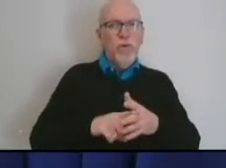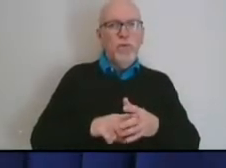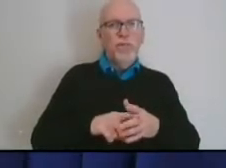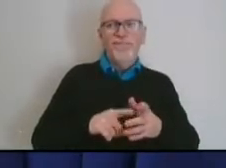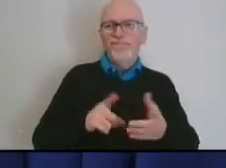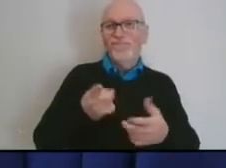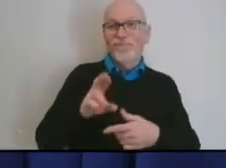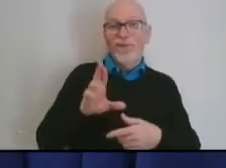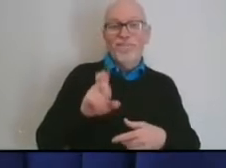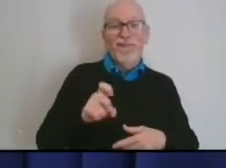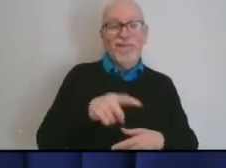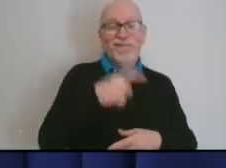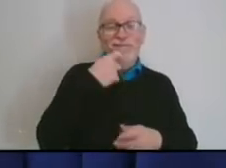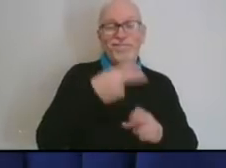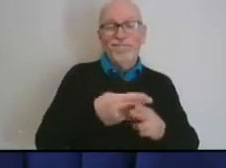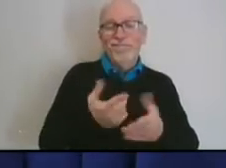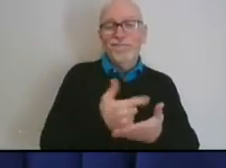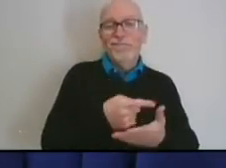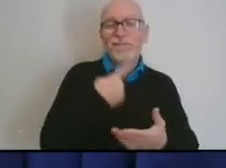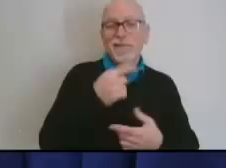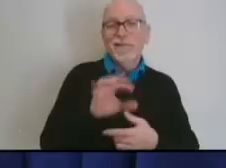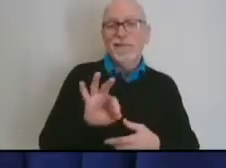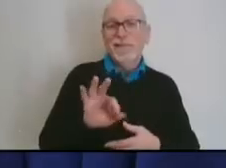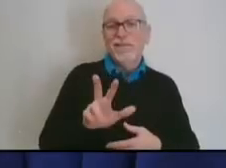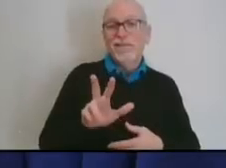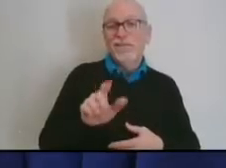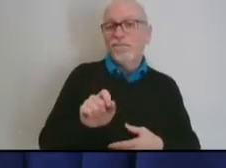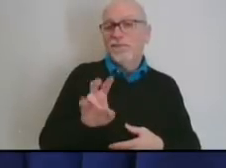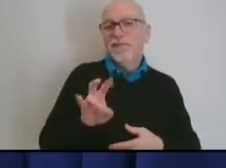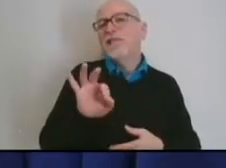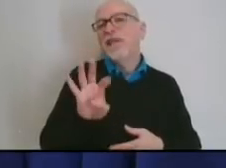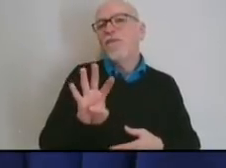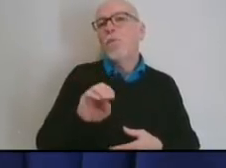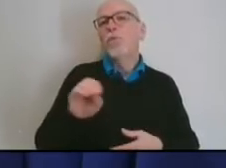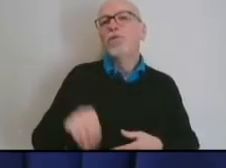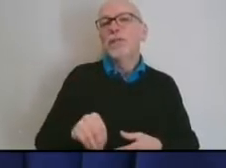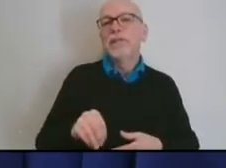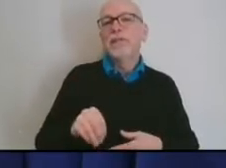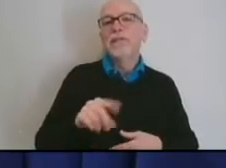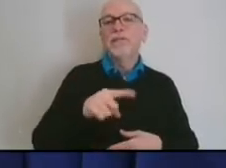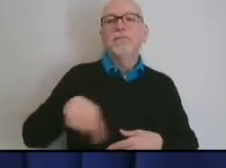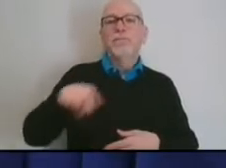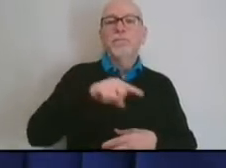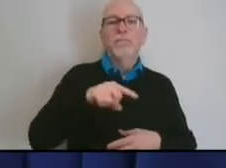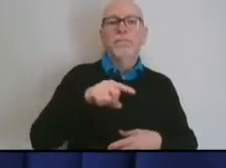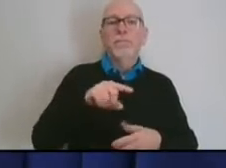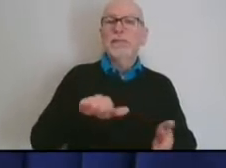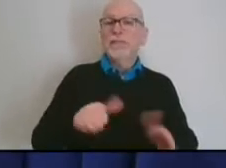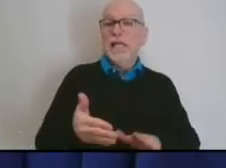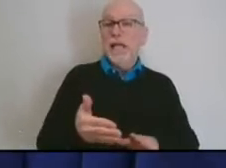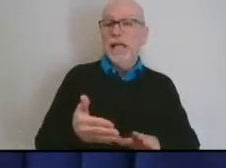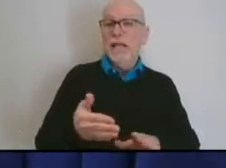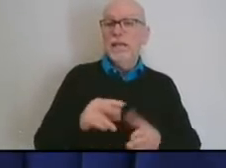Box earlier, cite 93.7 or about 94% of our deaths come from only 22% of